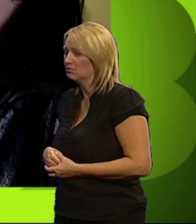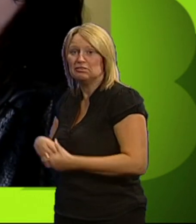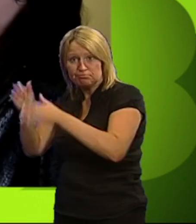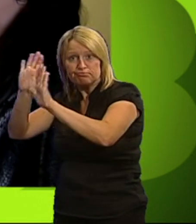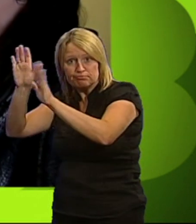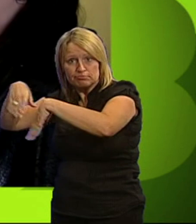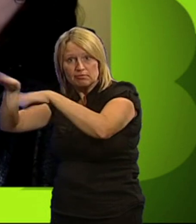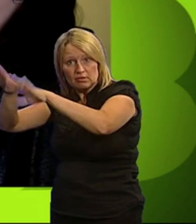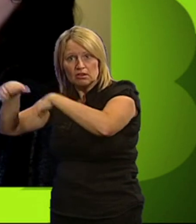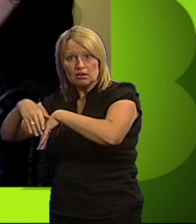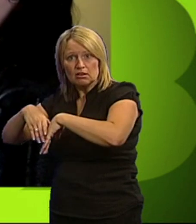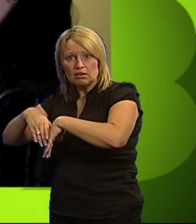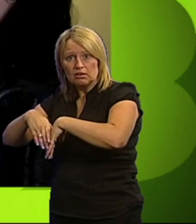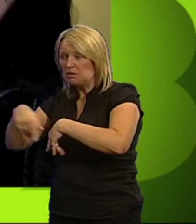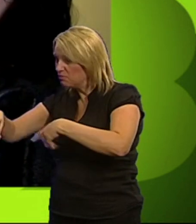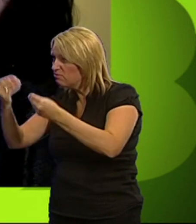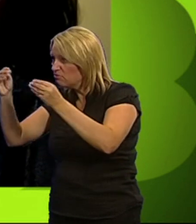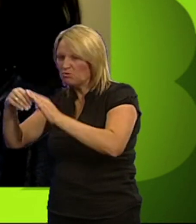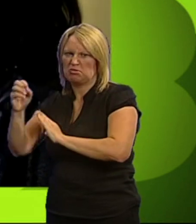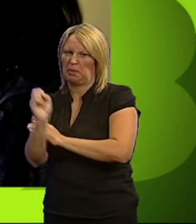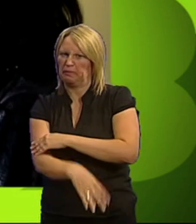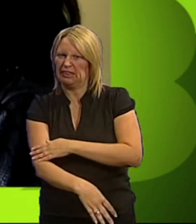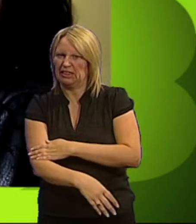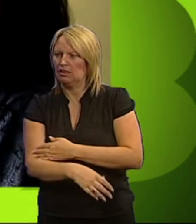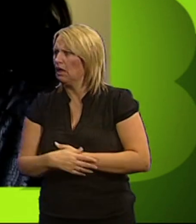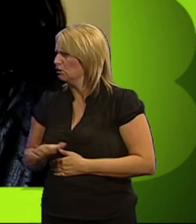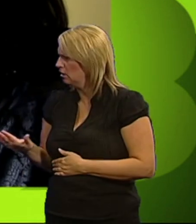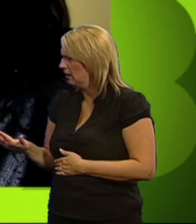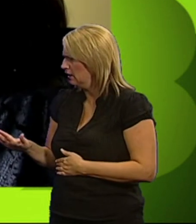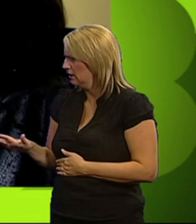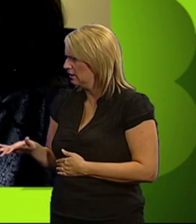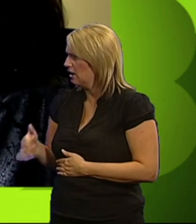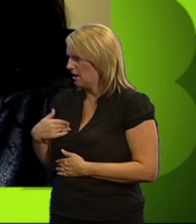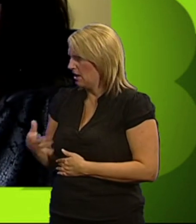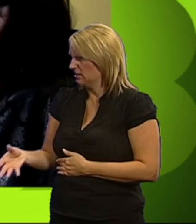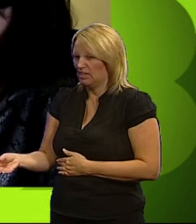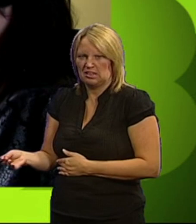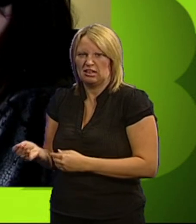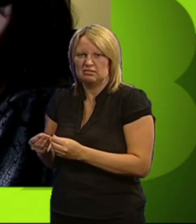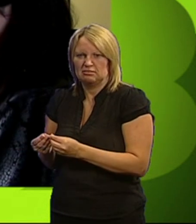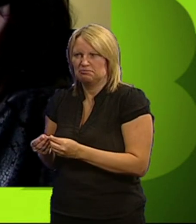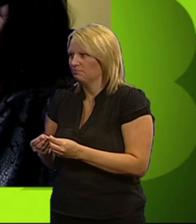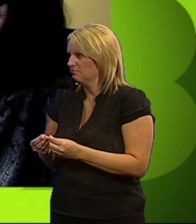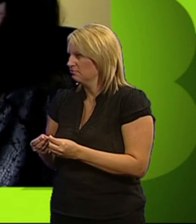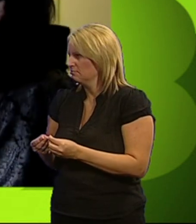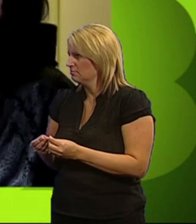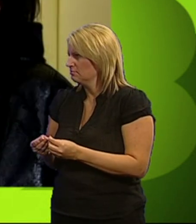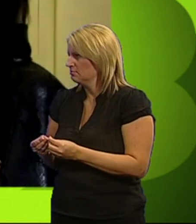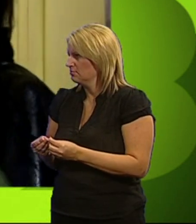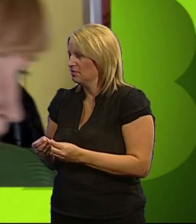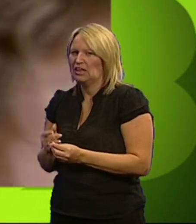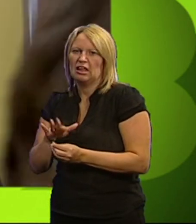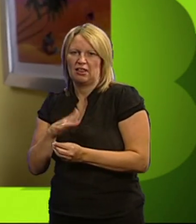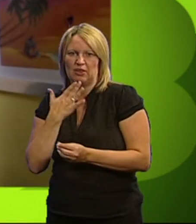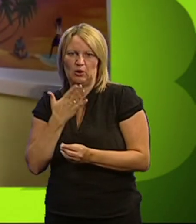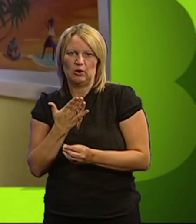Good day, Mr. Vermin Buster. I'll put this rubbish straight in the bin. Actually, no. I'll take that, thank you. I